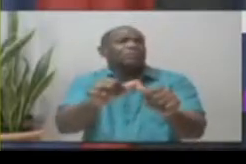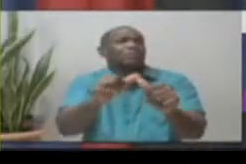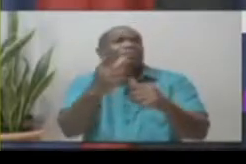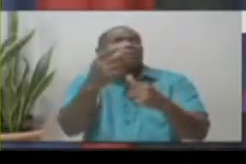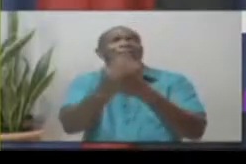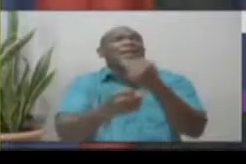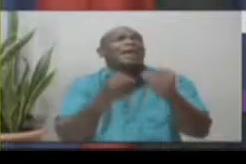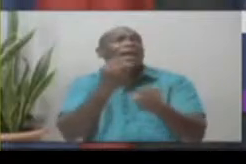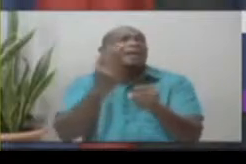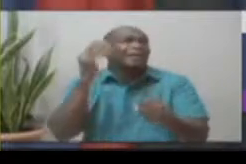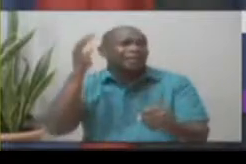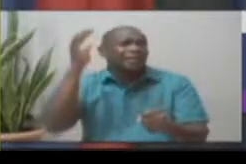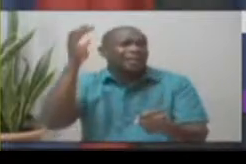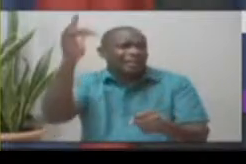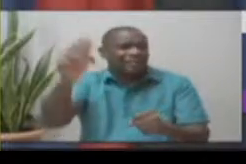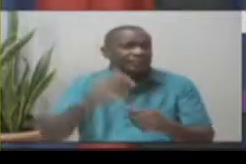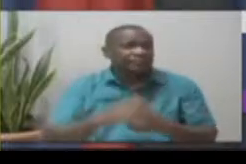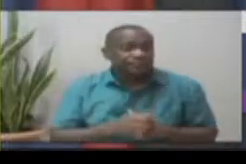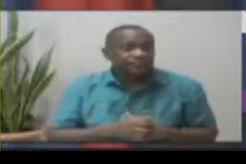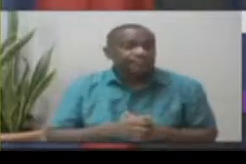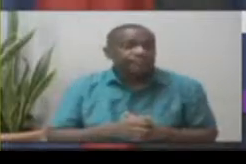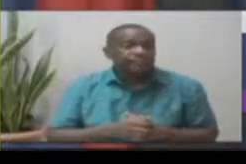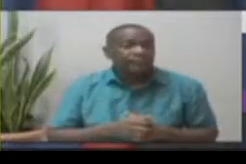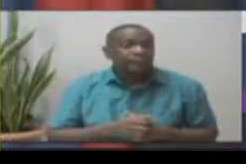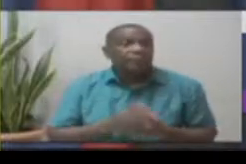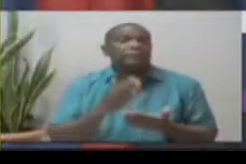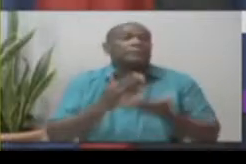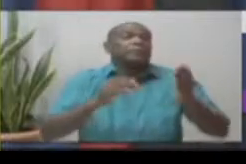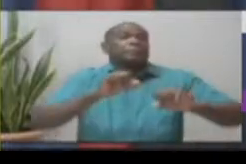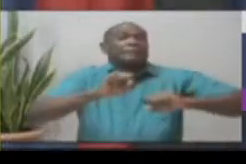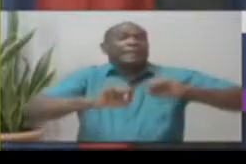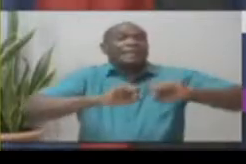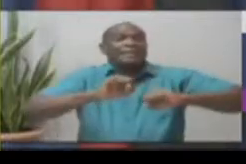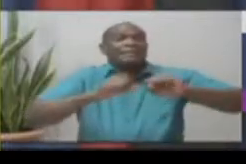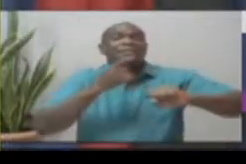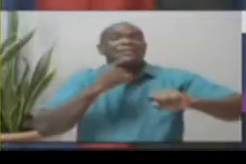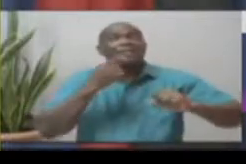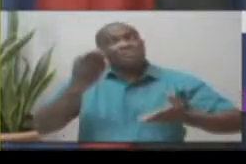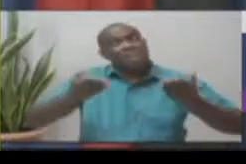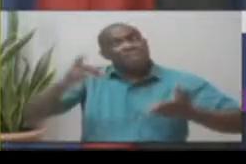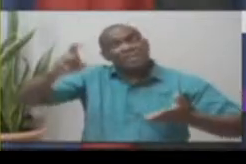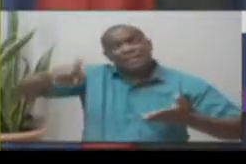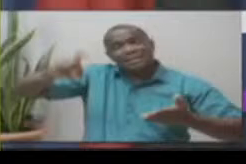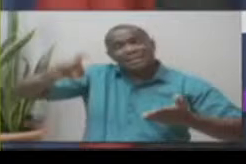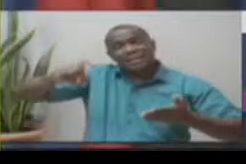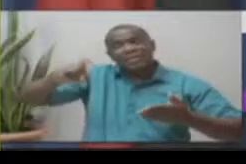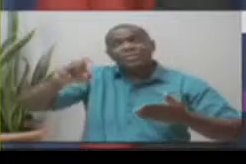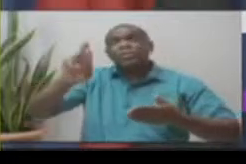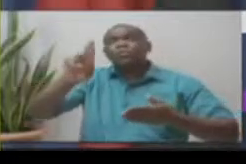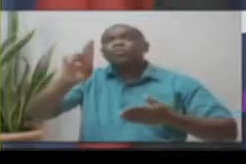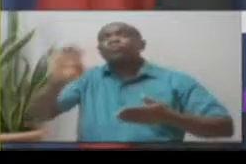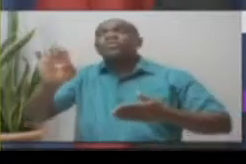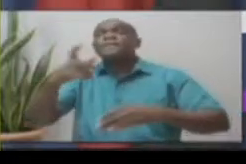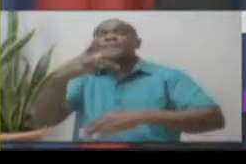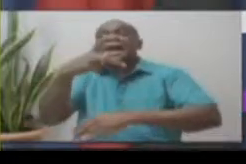scientists that revaccination is a possibility and a likelihood if we are going to remain healthy in the face of this